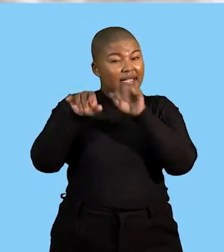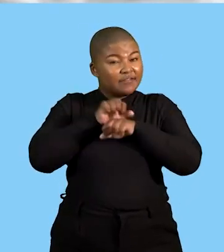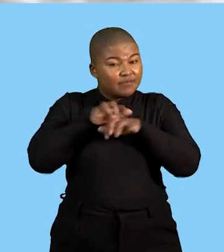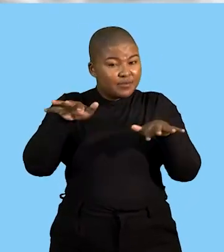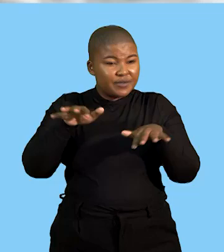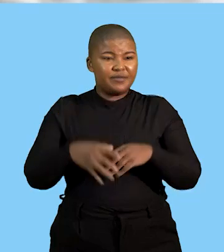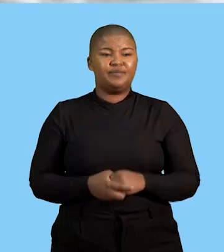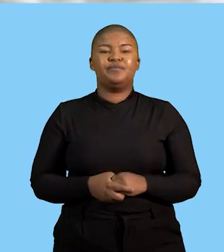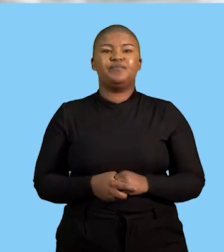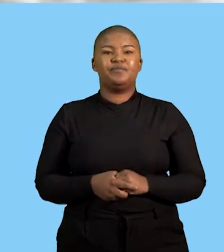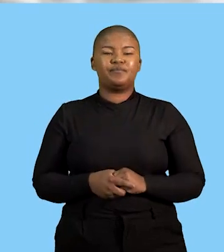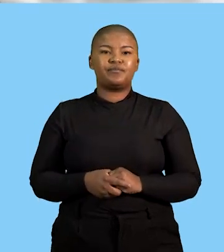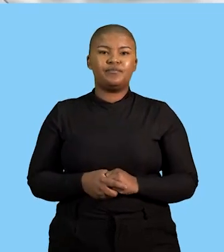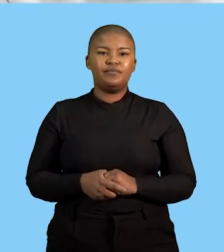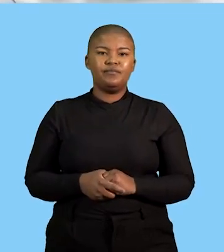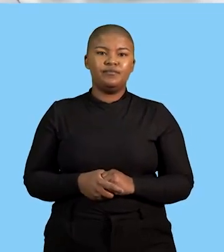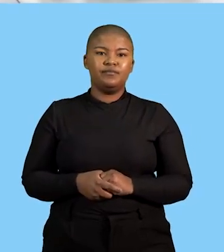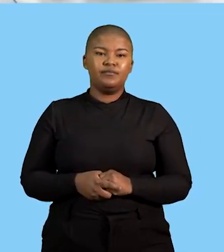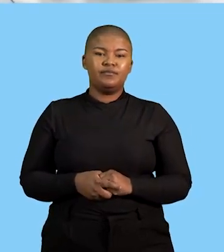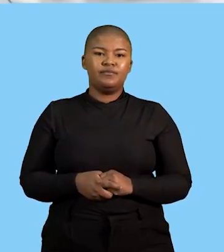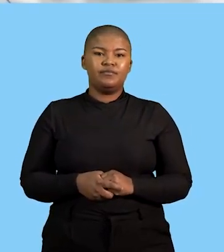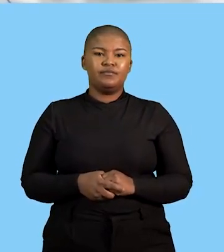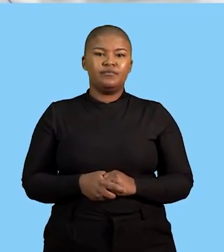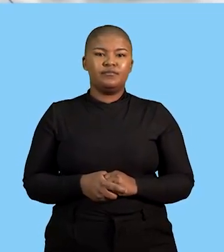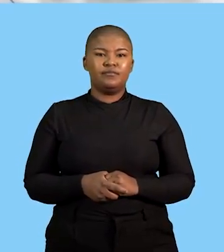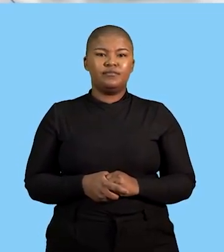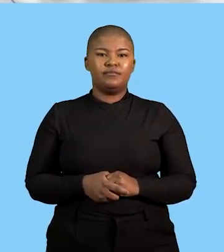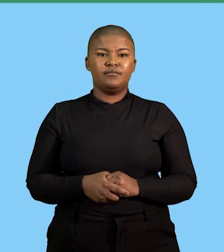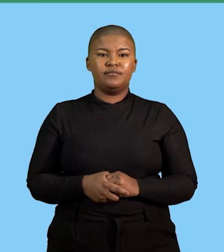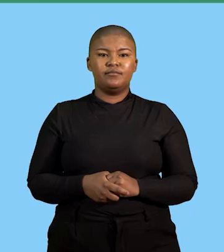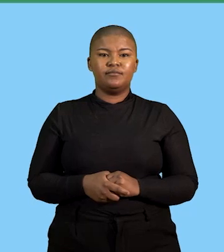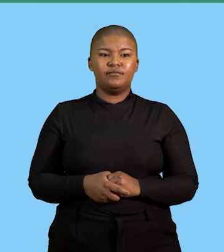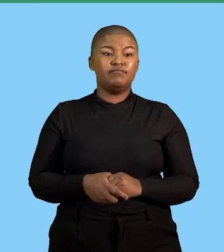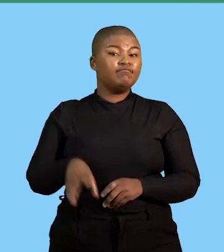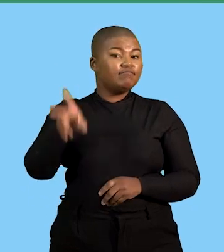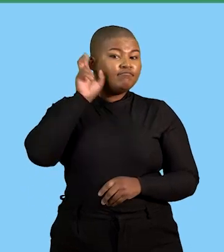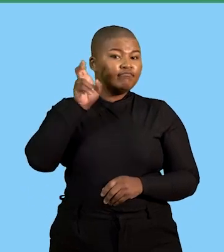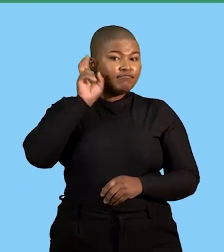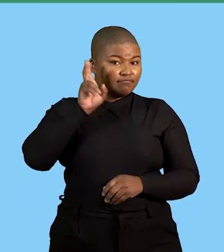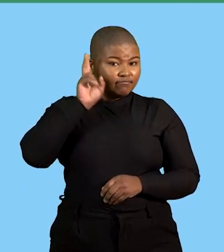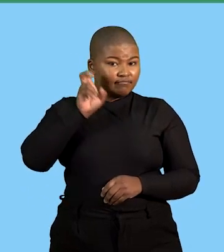to draw the supervisor into such energy.